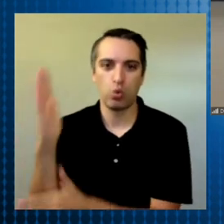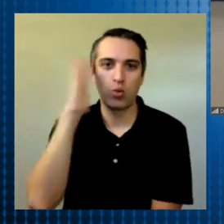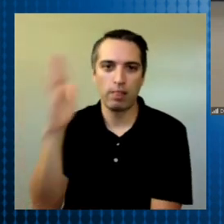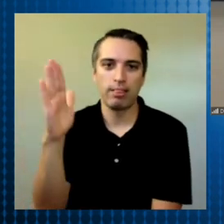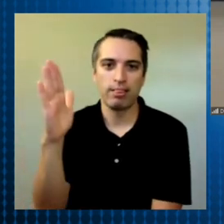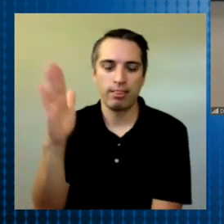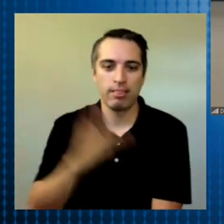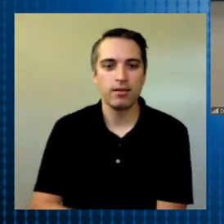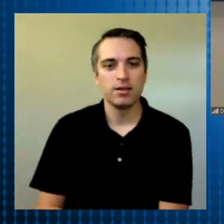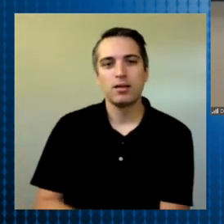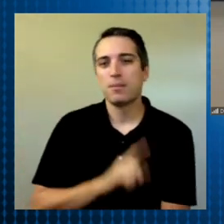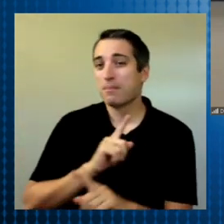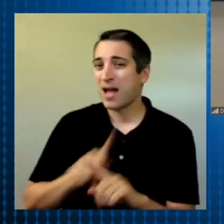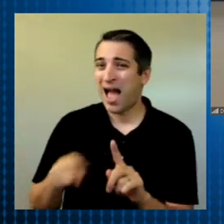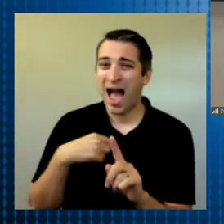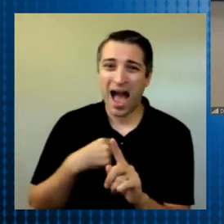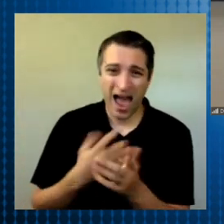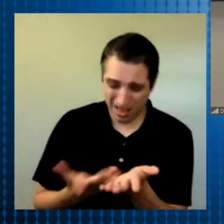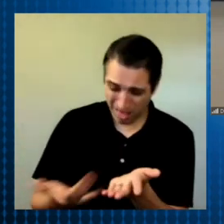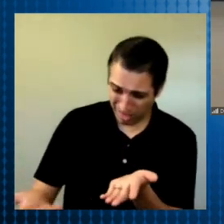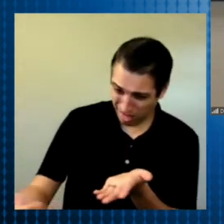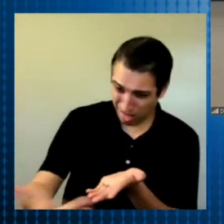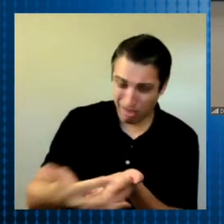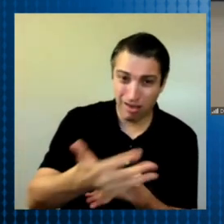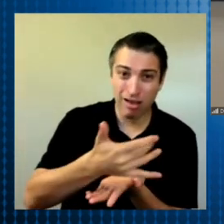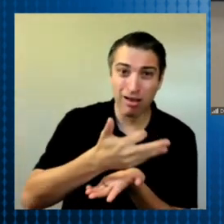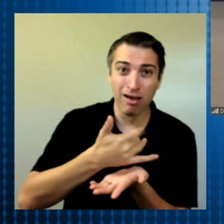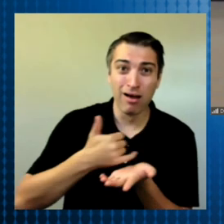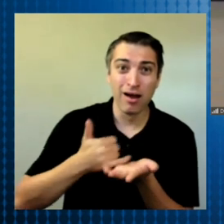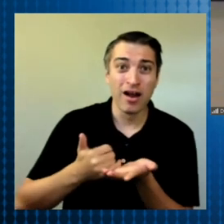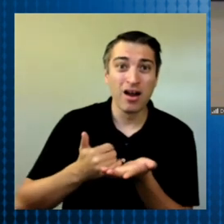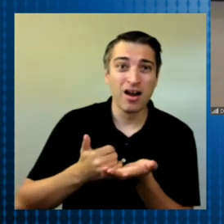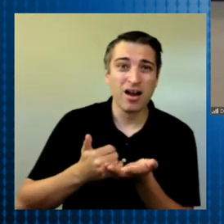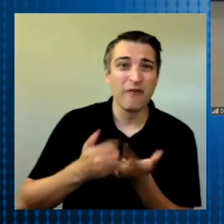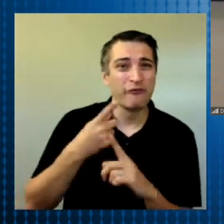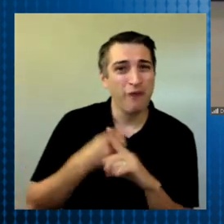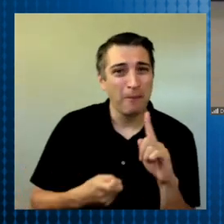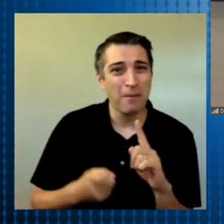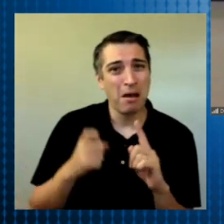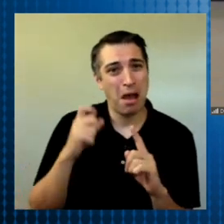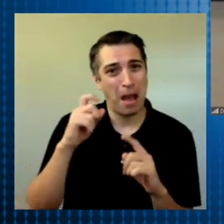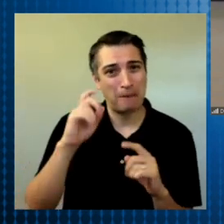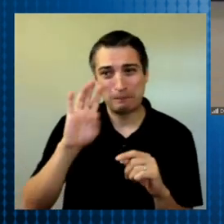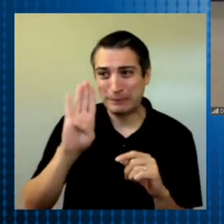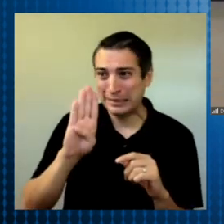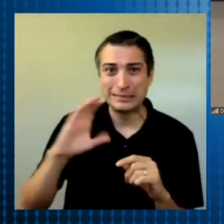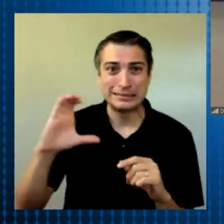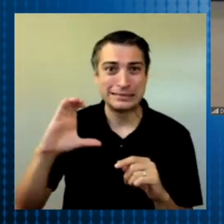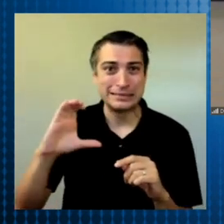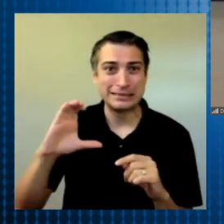C social work student. God had to say, I'm going to make an example out of this guy. I'm going to show you how a dumb guy can be